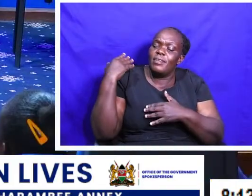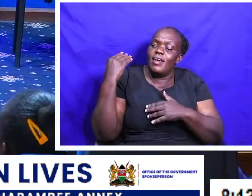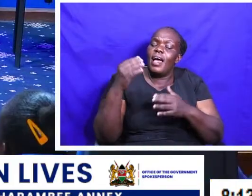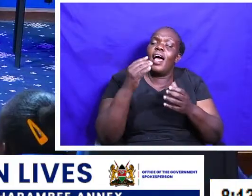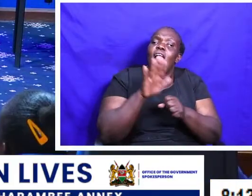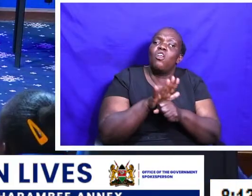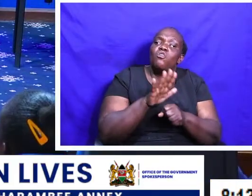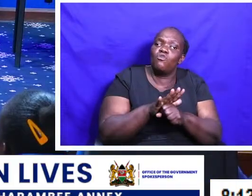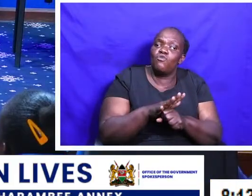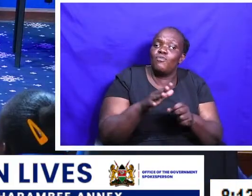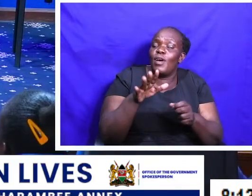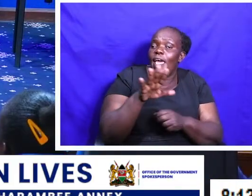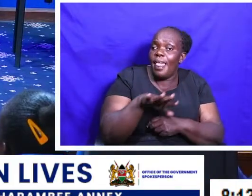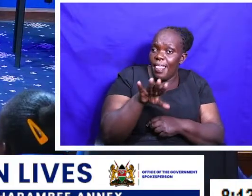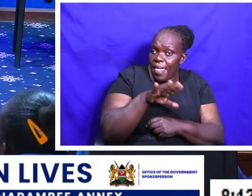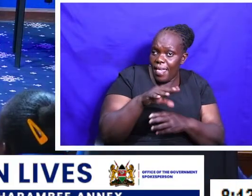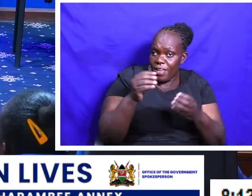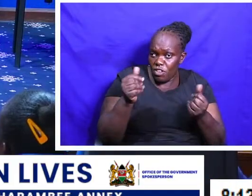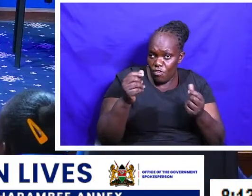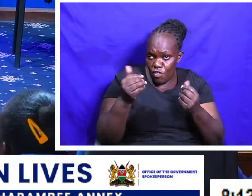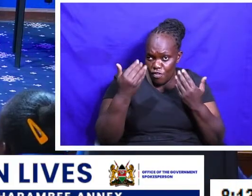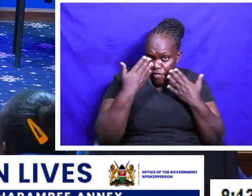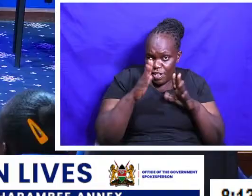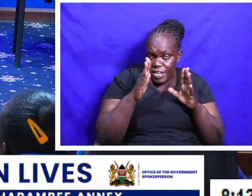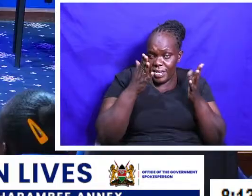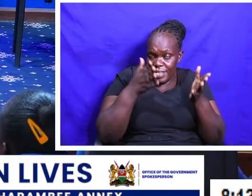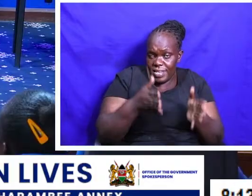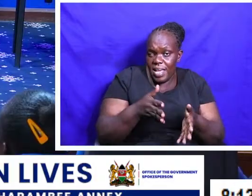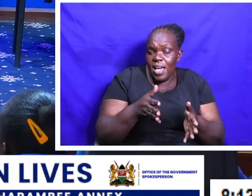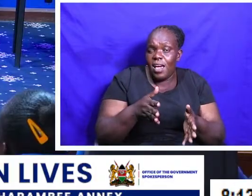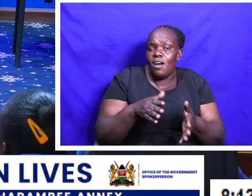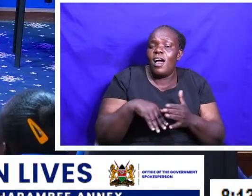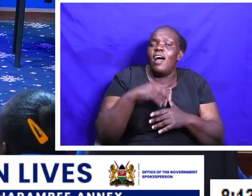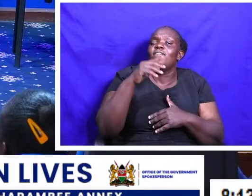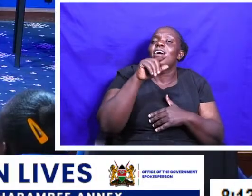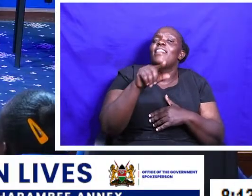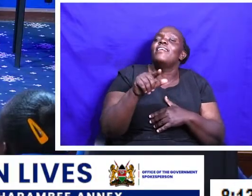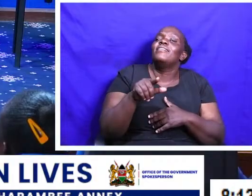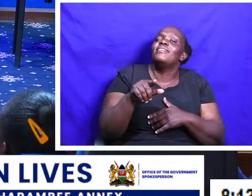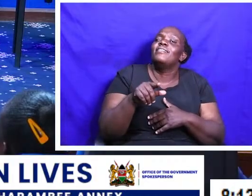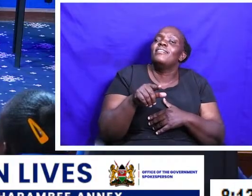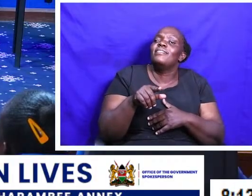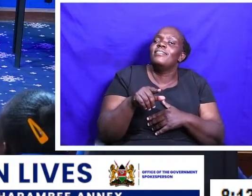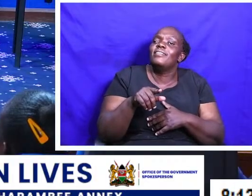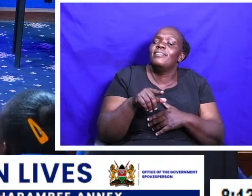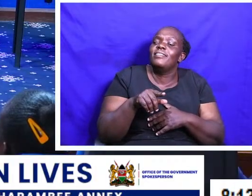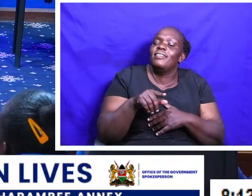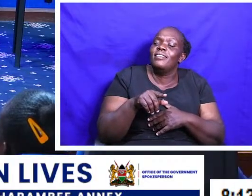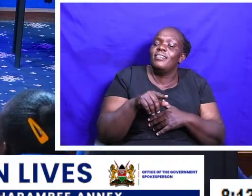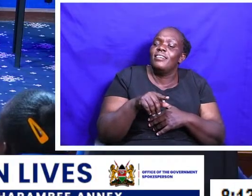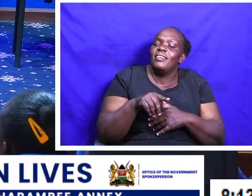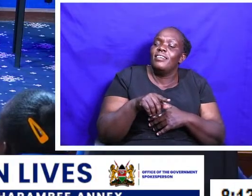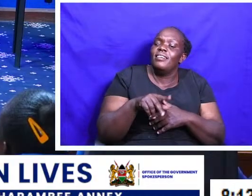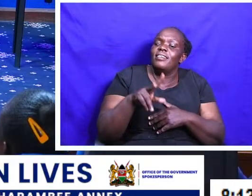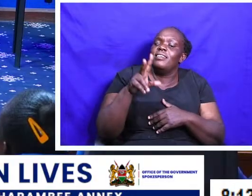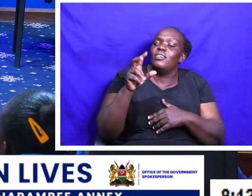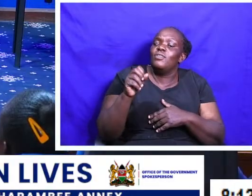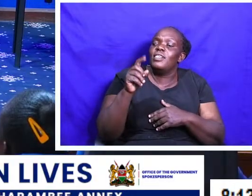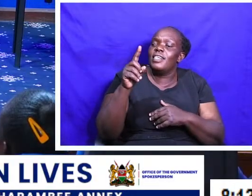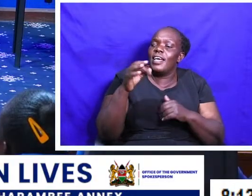it solved a lot of issues there. Then now, after that, I was